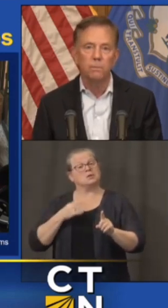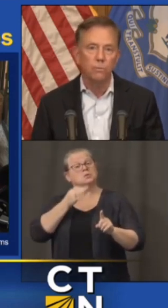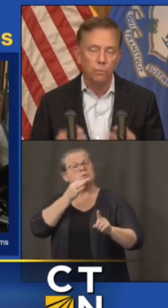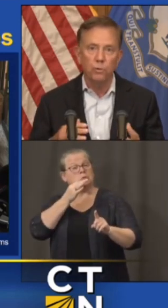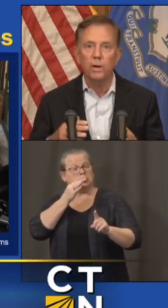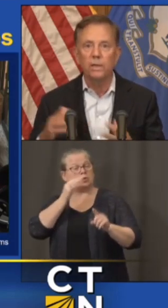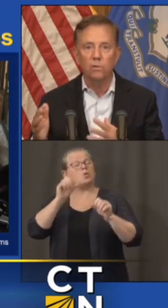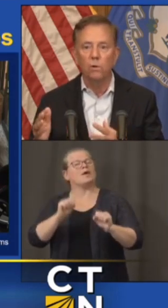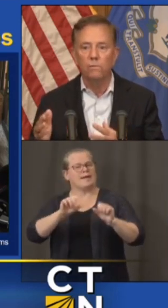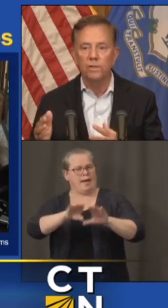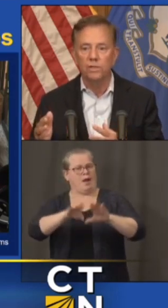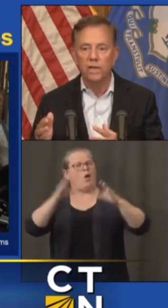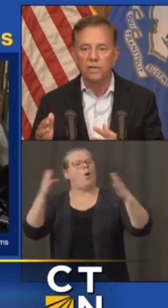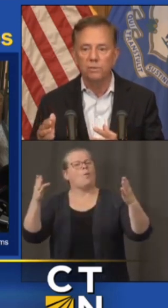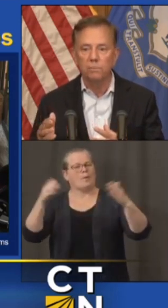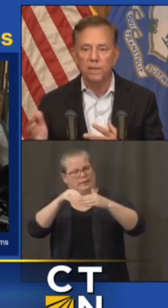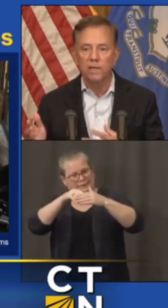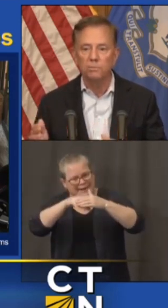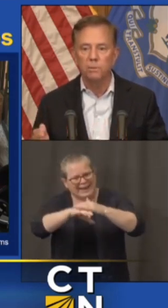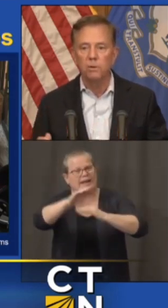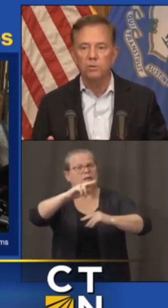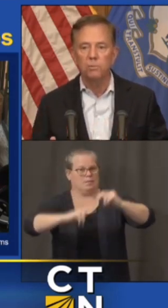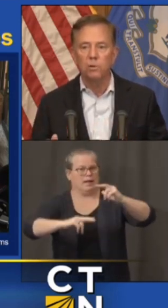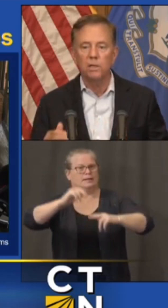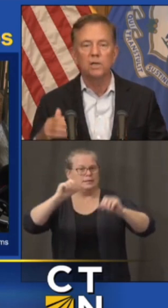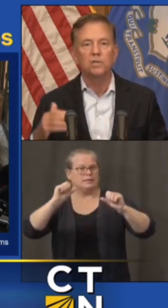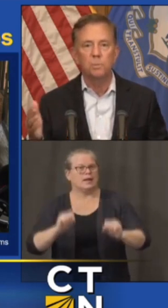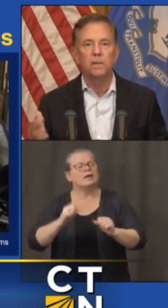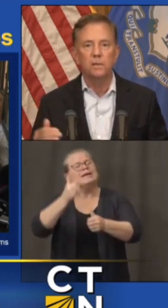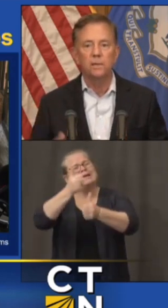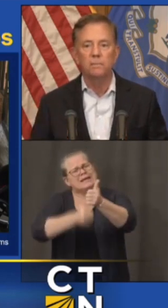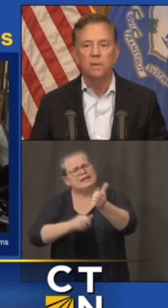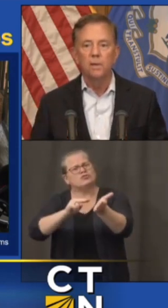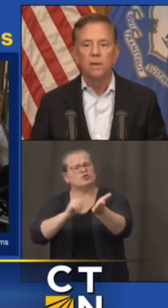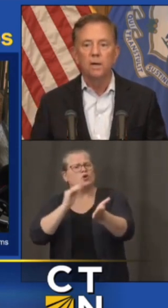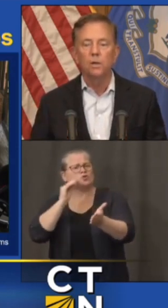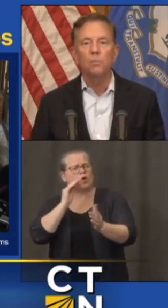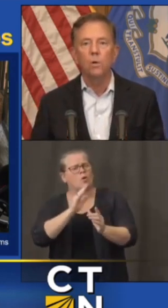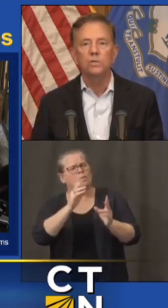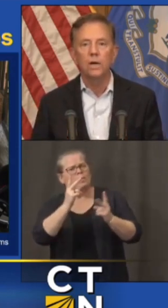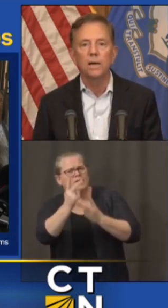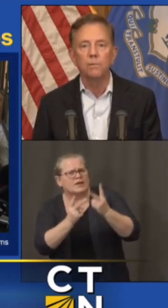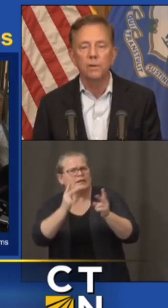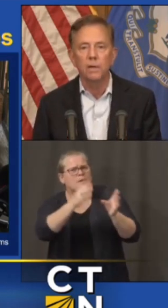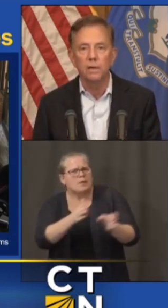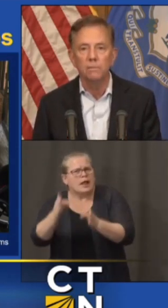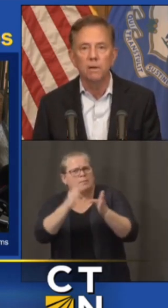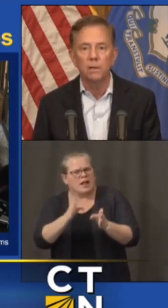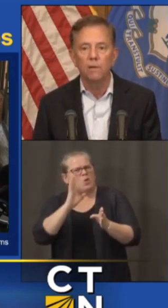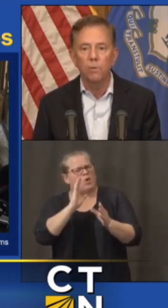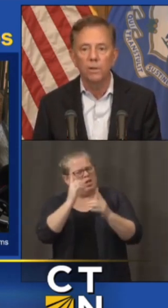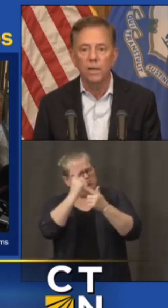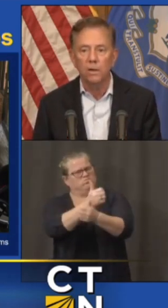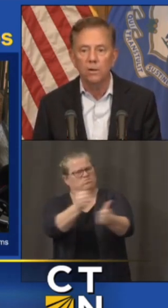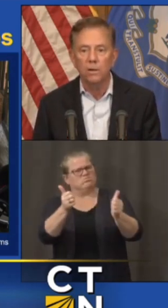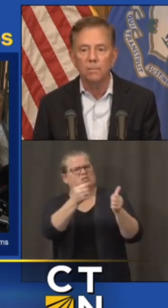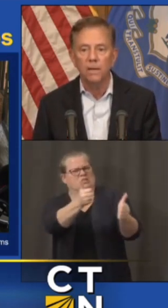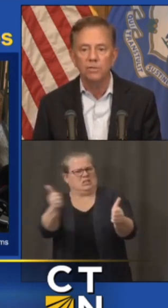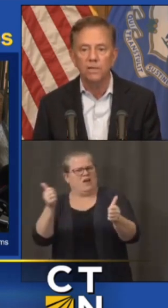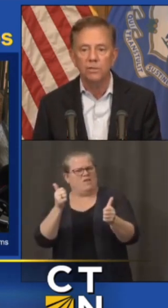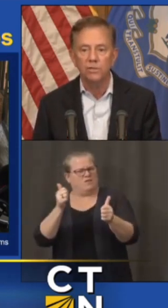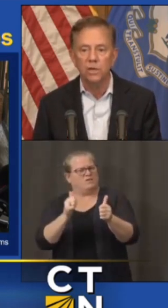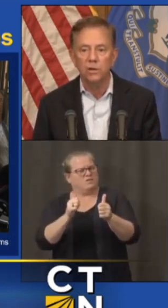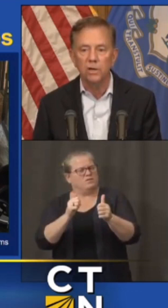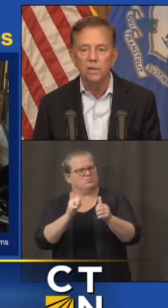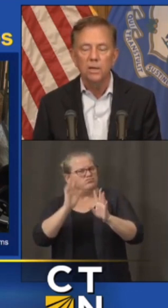facilities will create their own visitation plans, but most importantly, you can spend a little more time with a loved one there